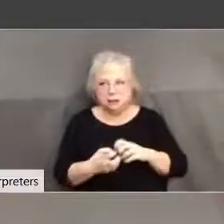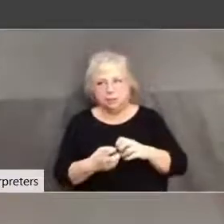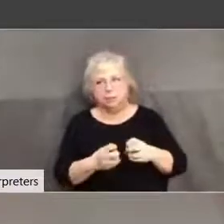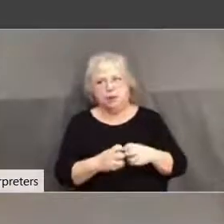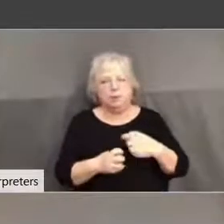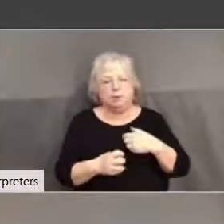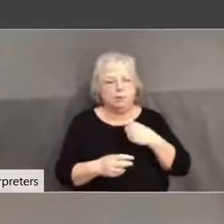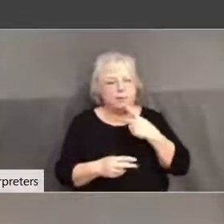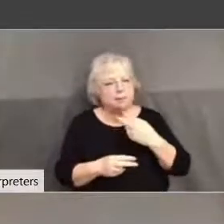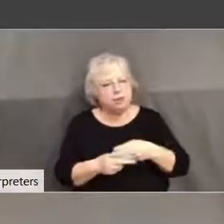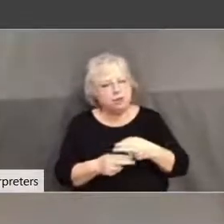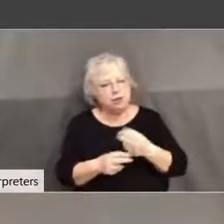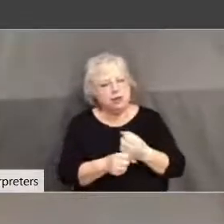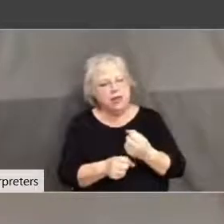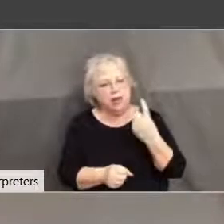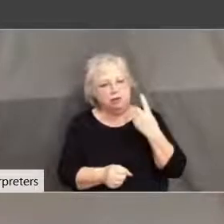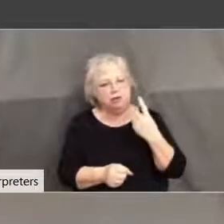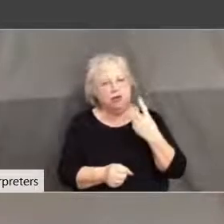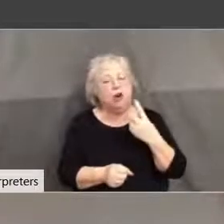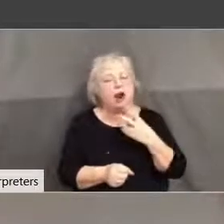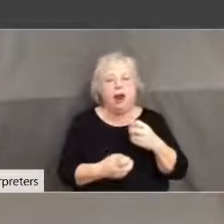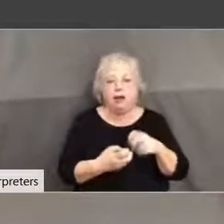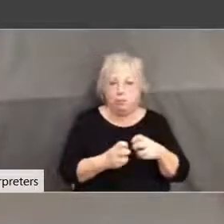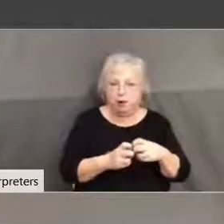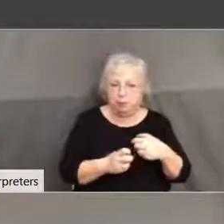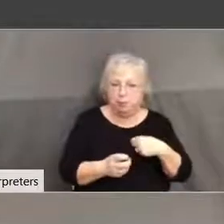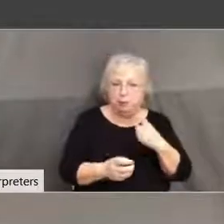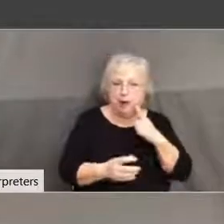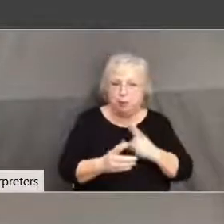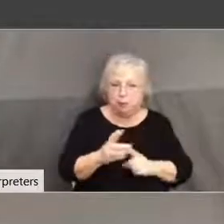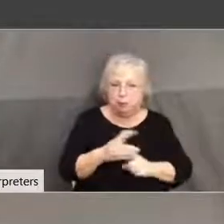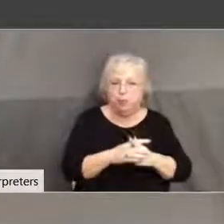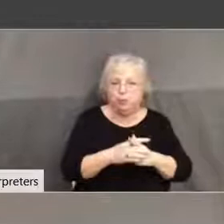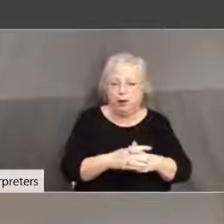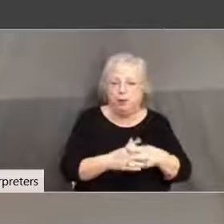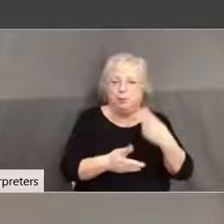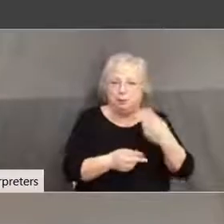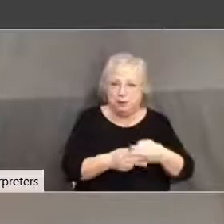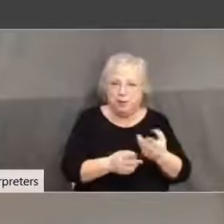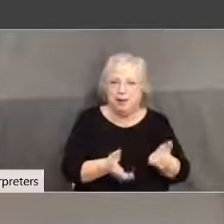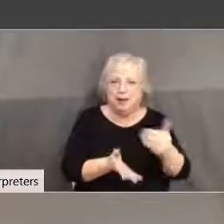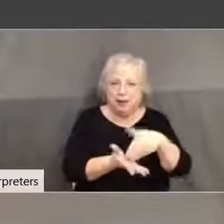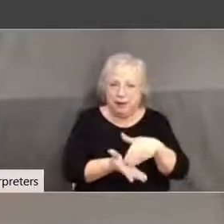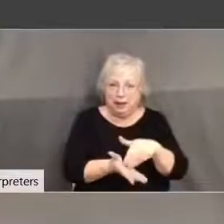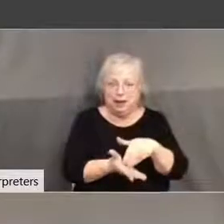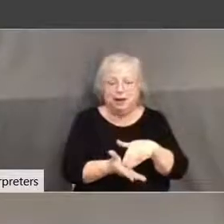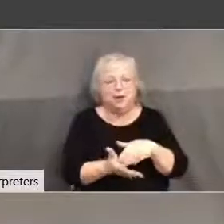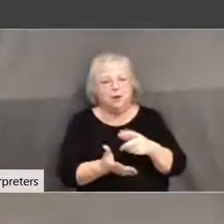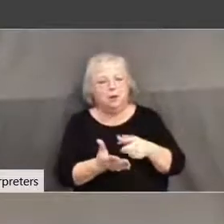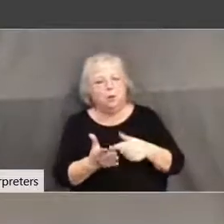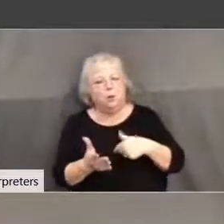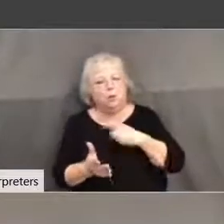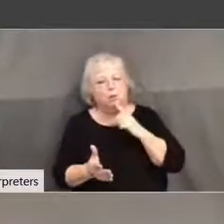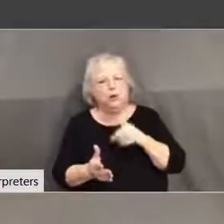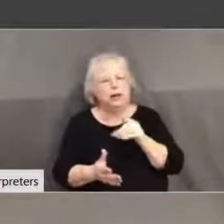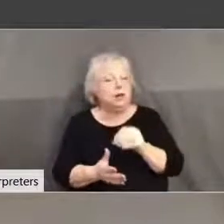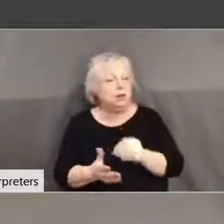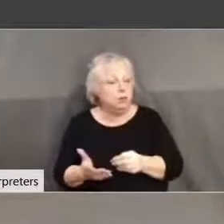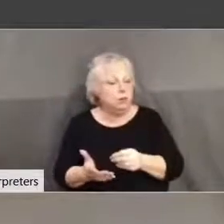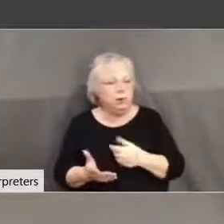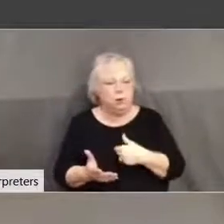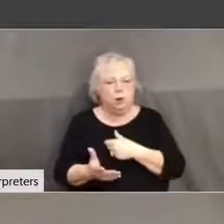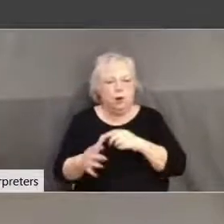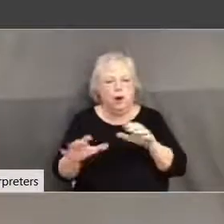last year, and the problem I'm going to bring up again, is that what we're really doing is that we're acting